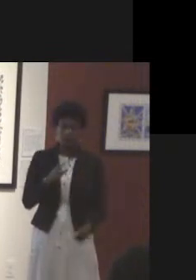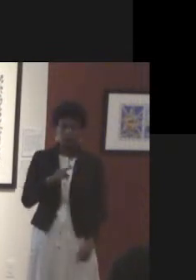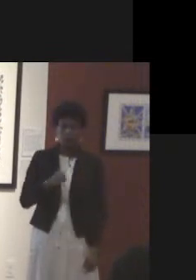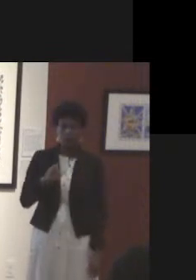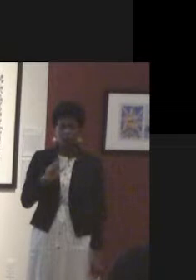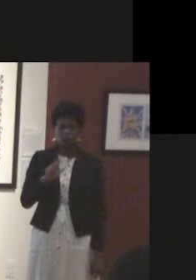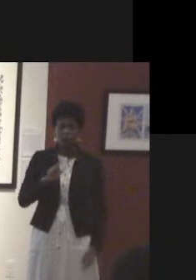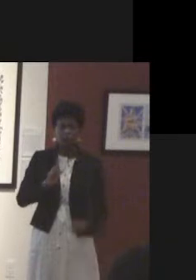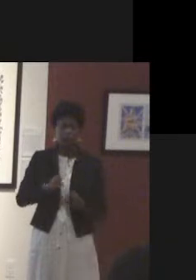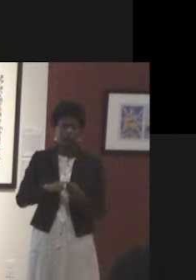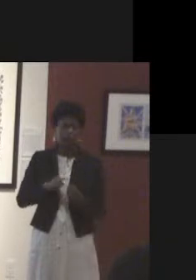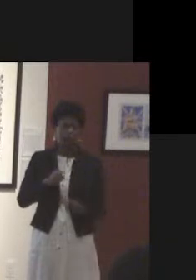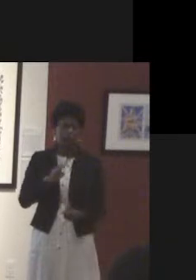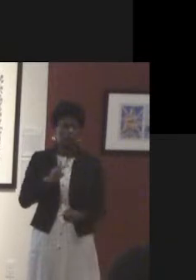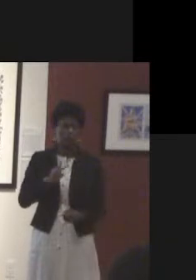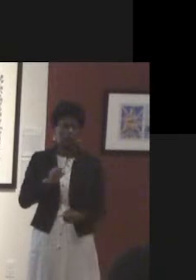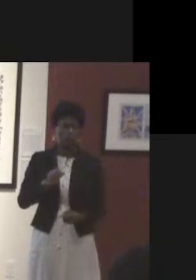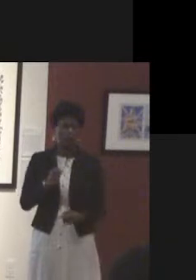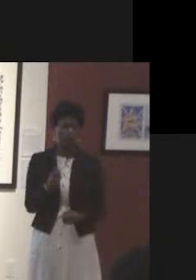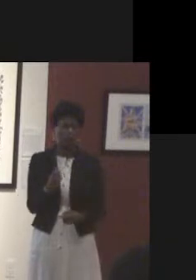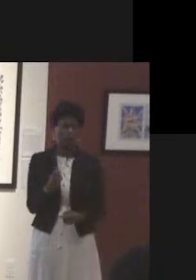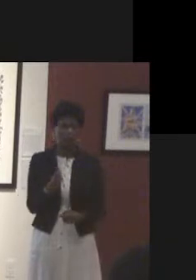2003 until 2011.